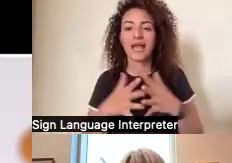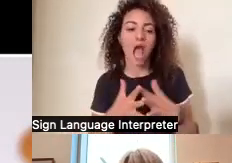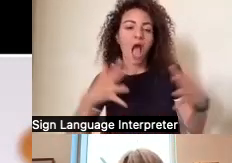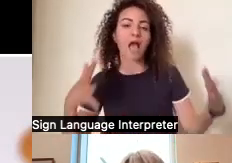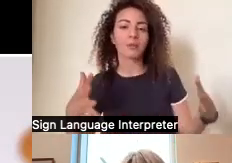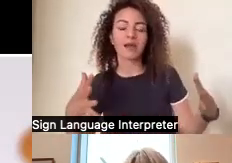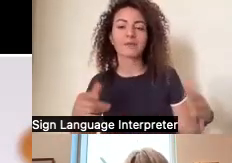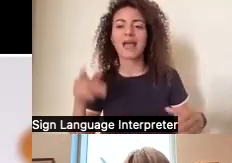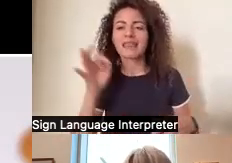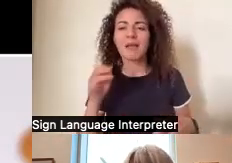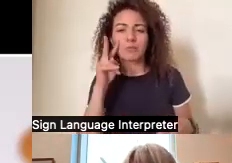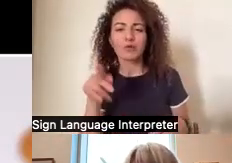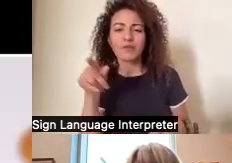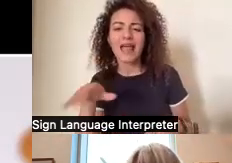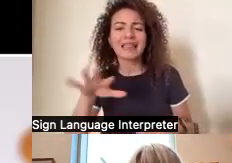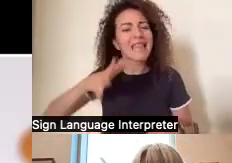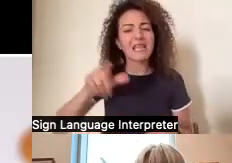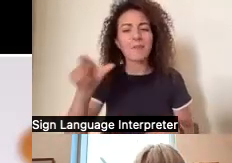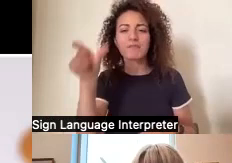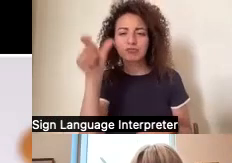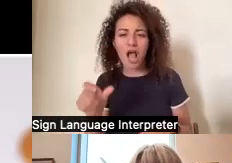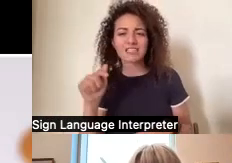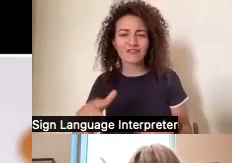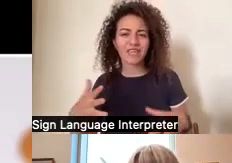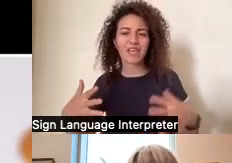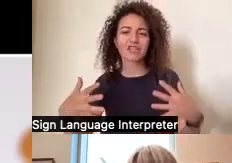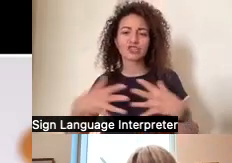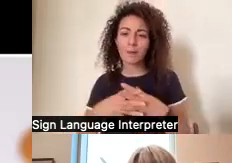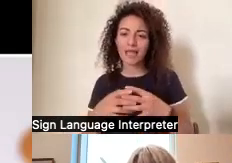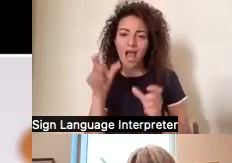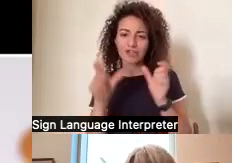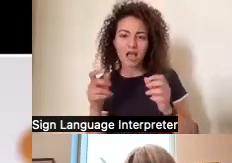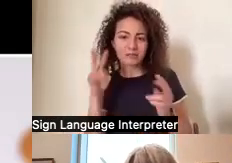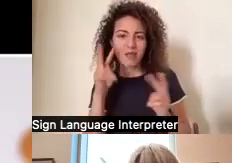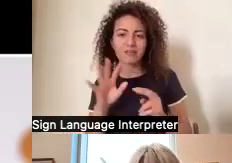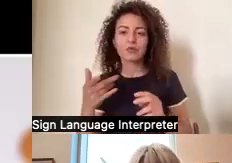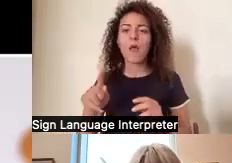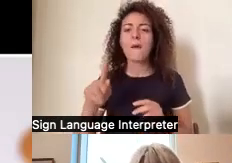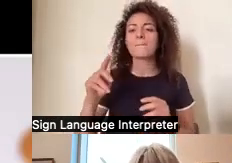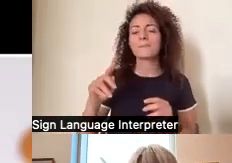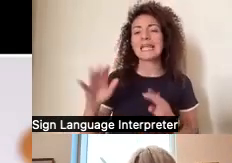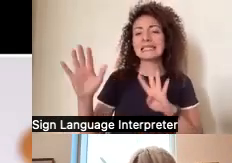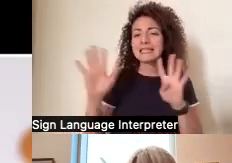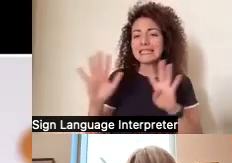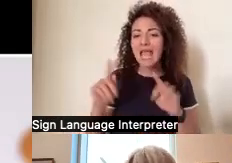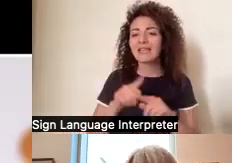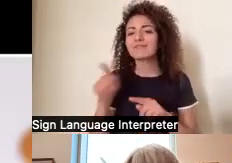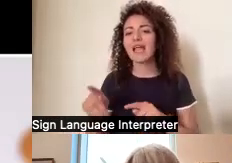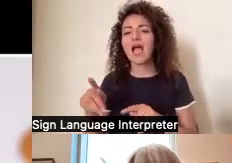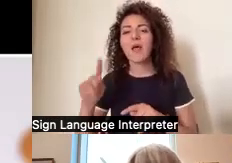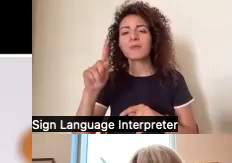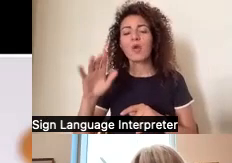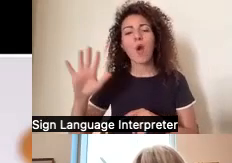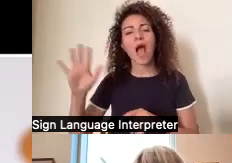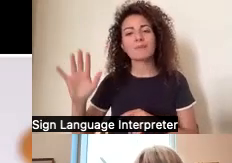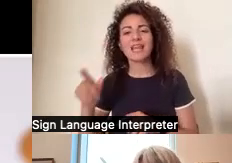of a network for ordinary populations without disabilities is about 90 to 150 network members, not including